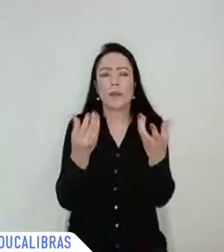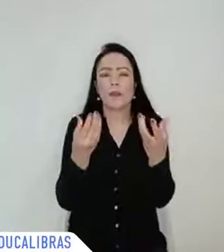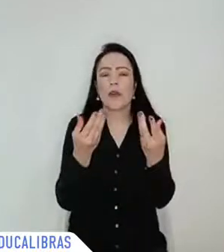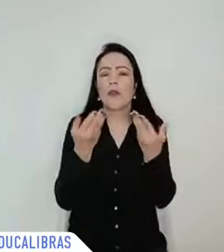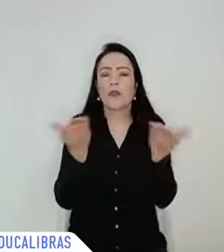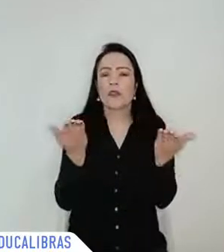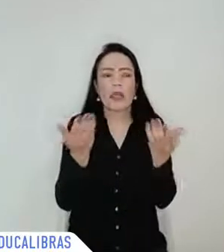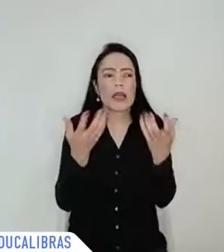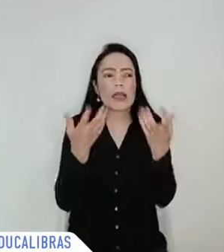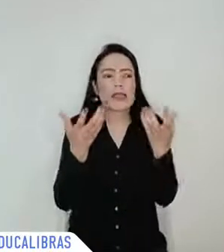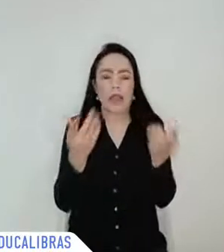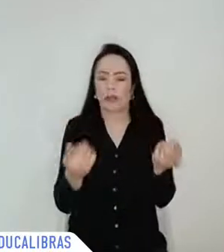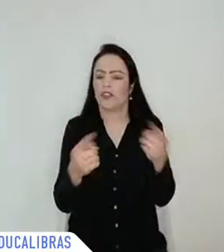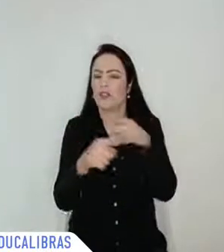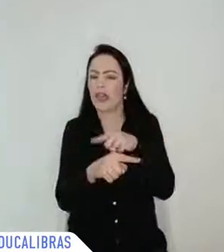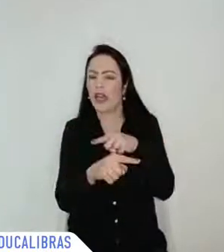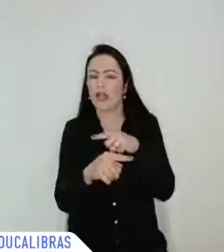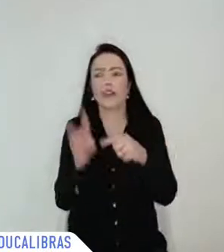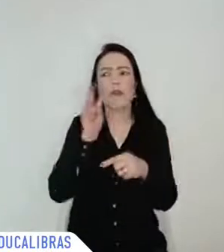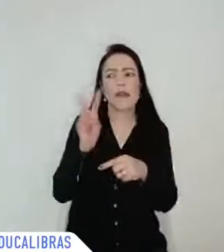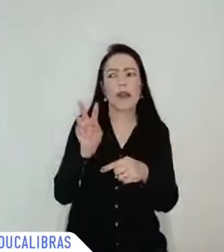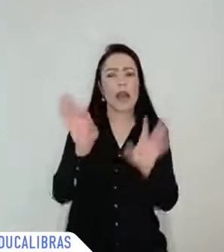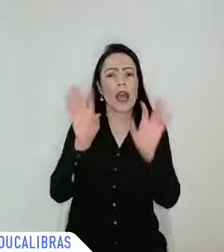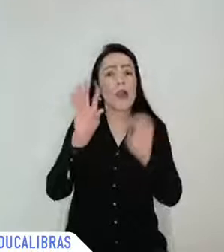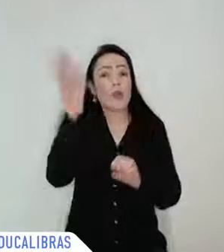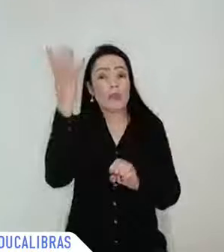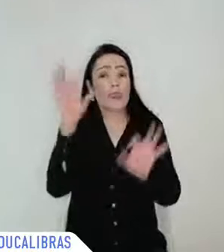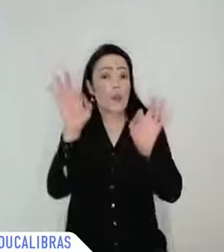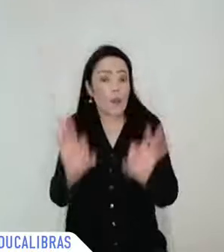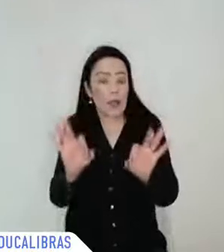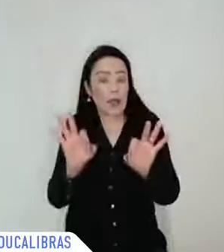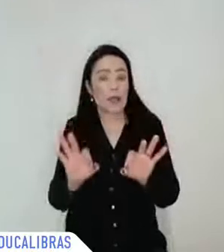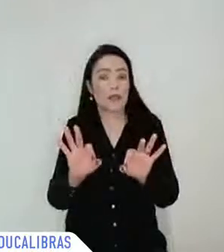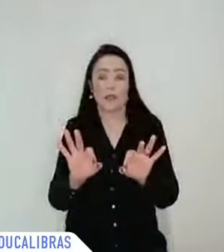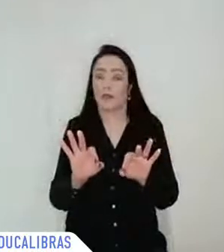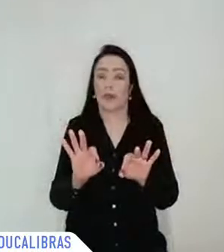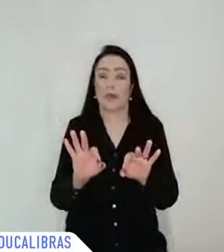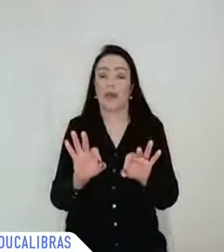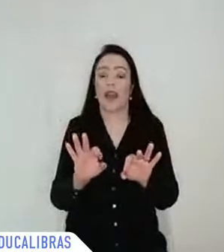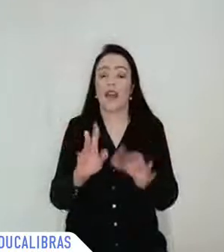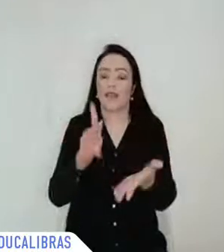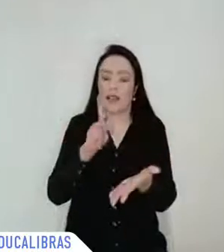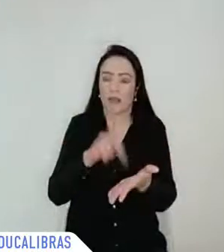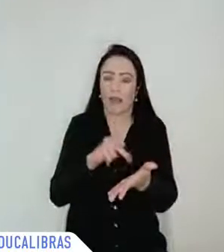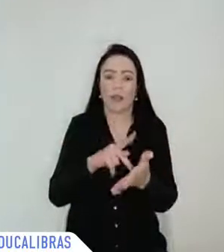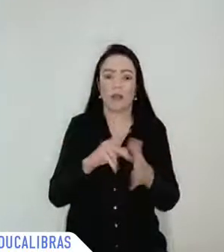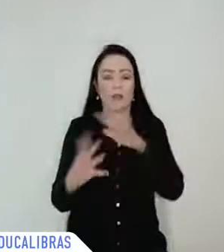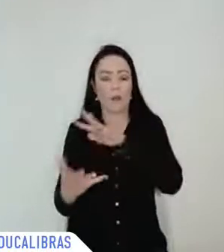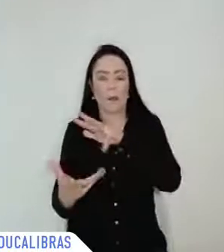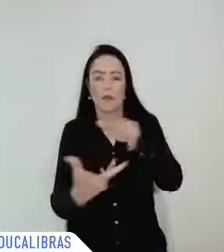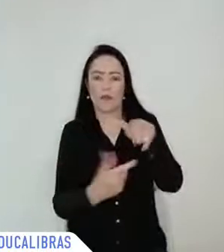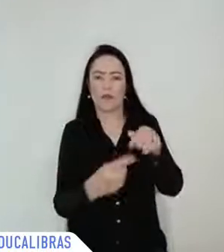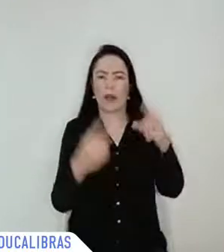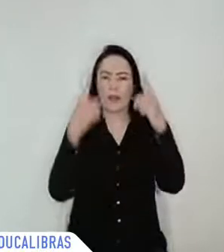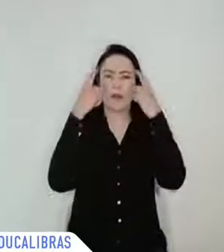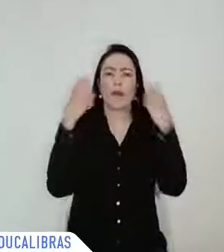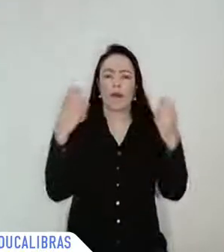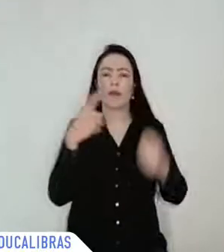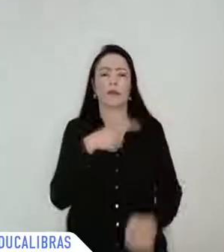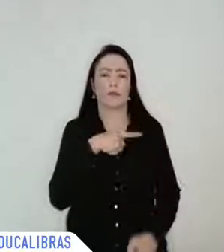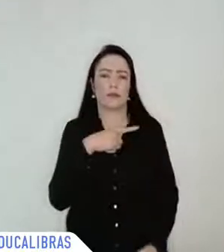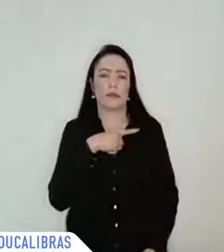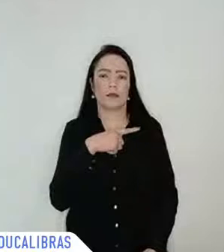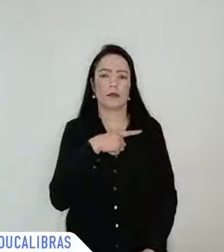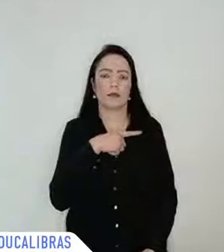democracy is not a place where you look for contradiction to understand reality. The world is hostile and